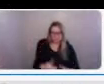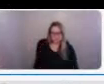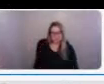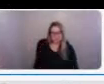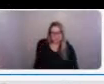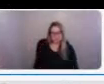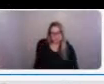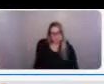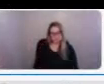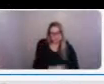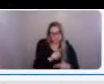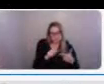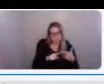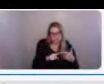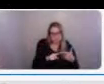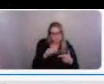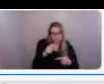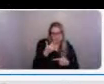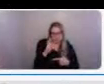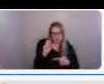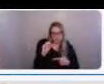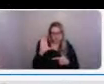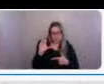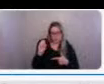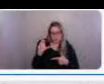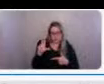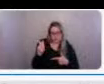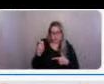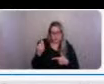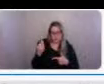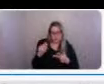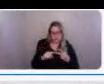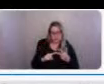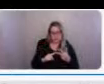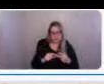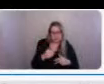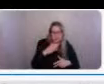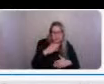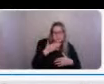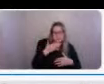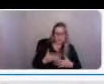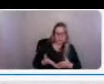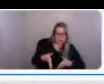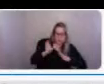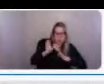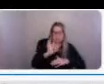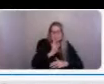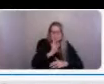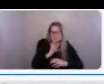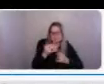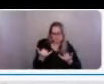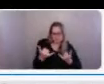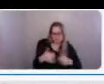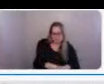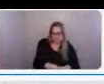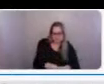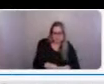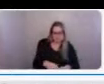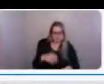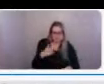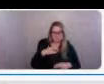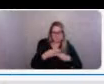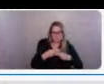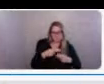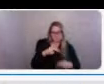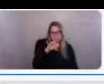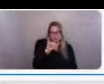after miss pearson george pizzaro roberta miller thank you for allowing me to uh speak to the committee today my name